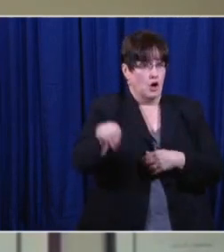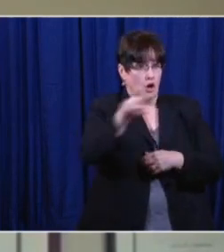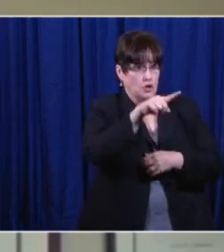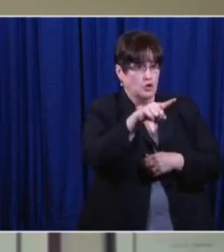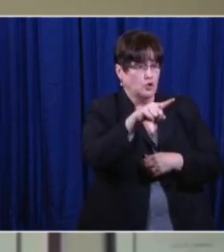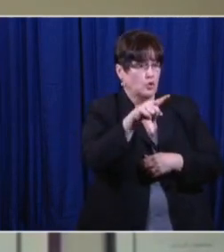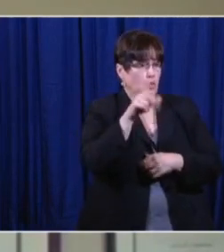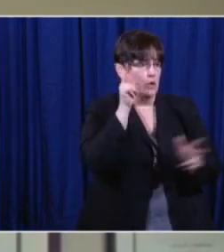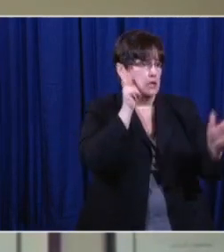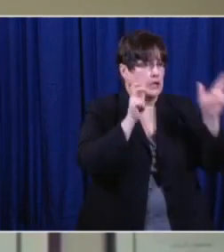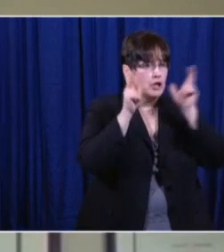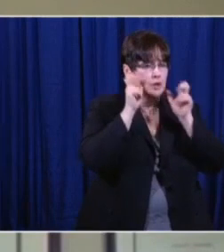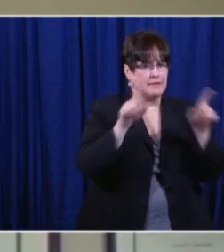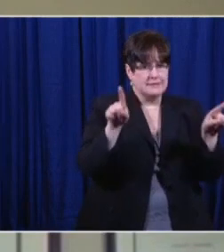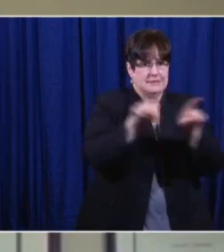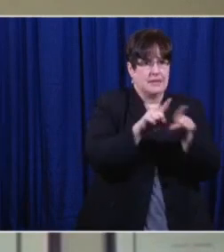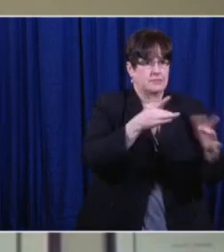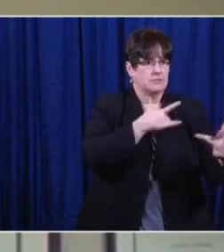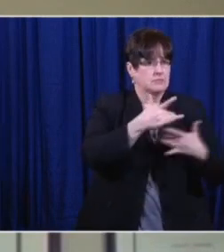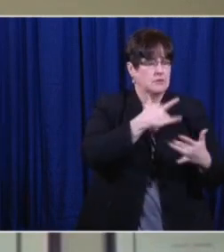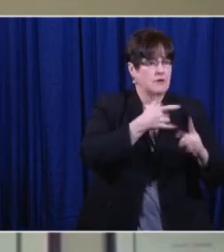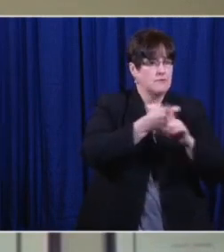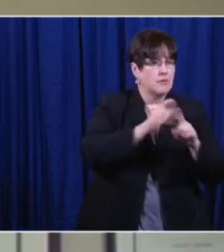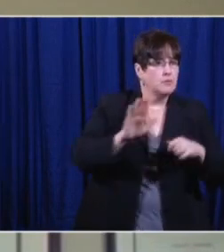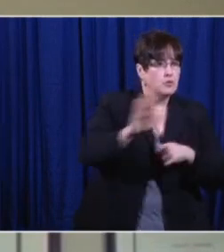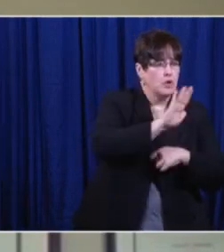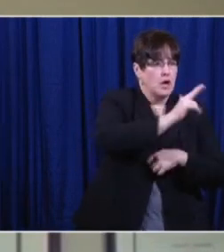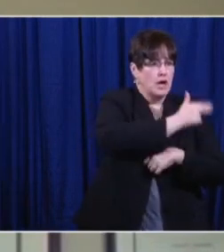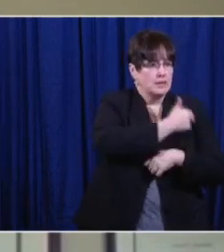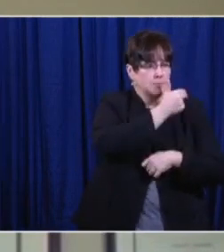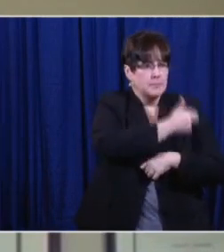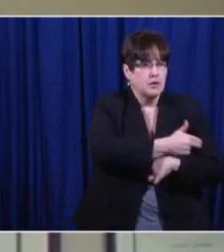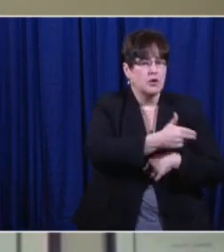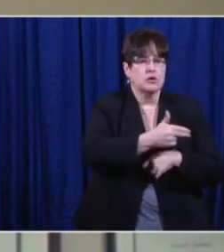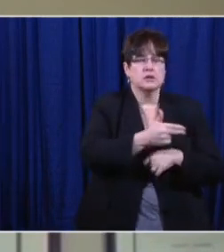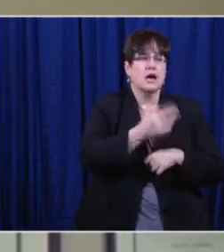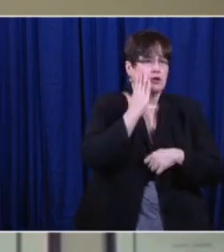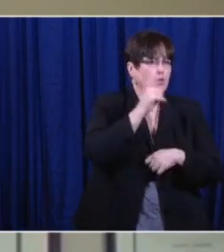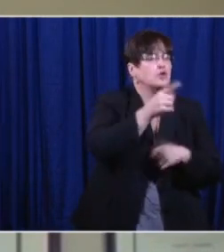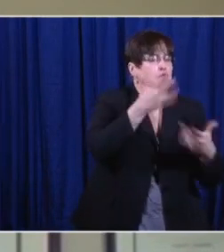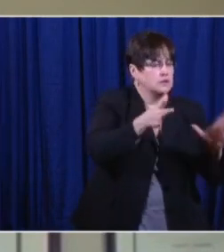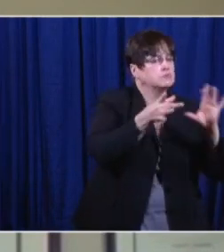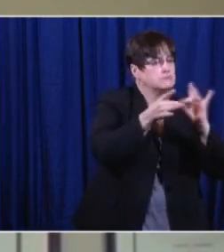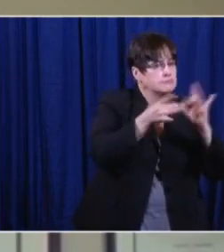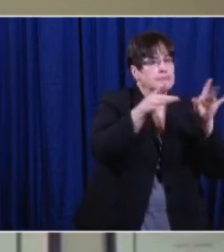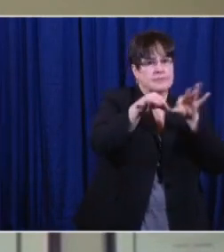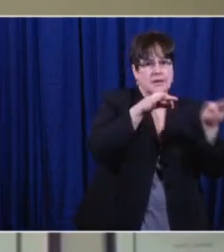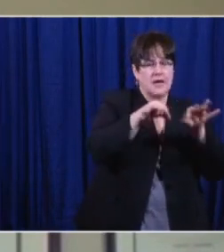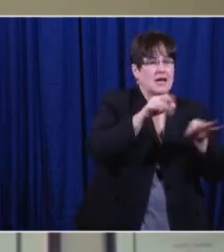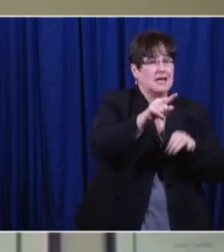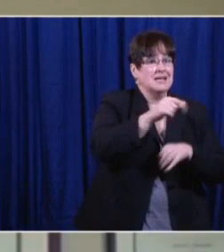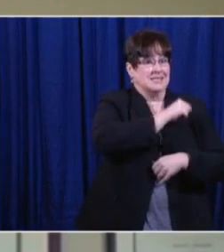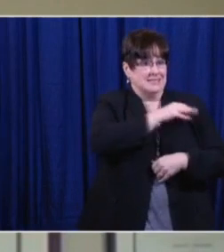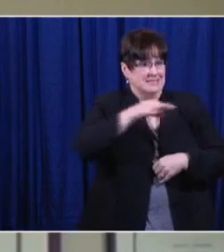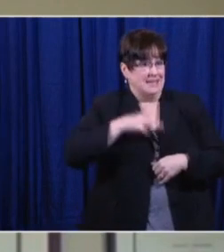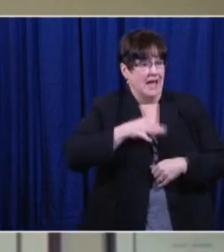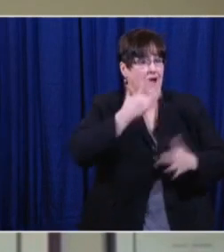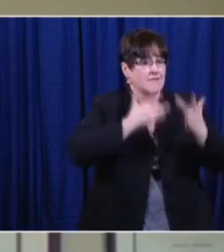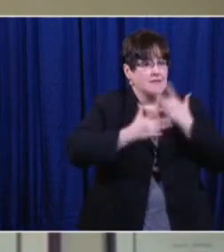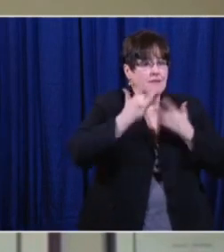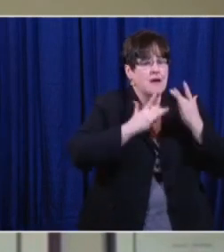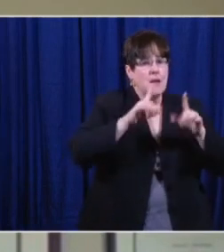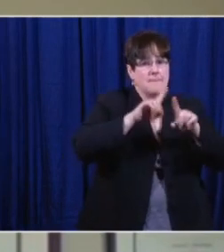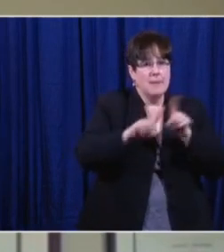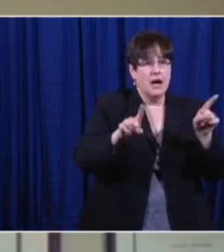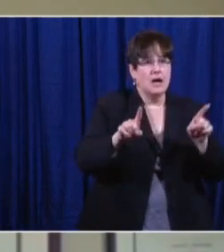that from your hospitals? I know you're hearing the staff problem, they don't have enough staff, but what about the facilities? Are there enough facilities to